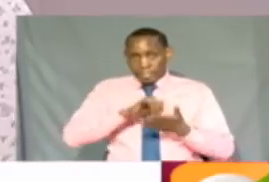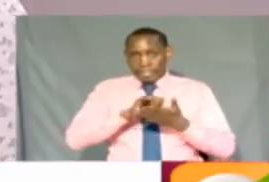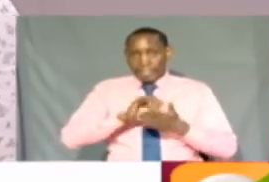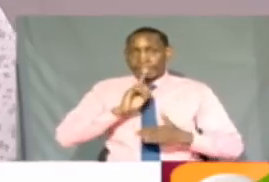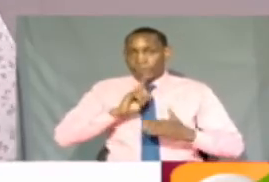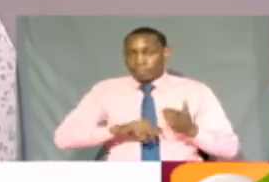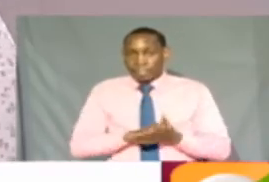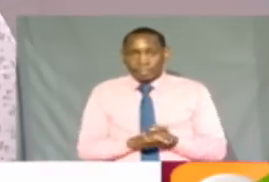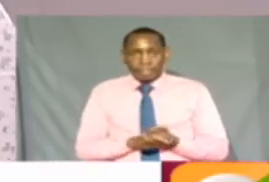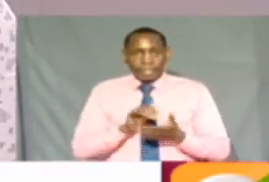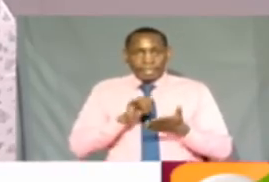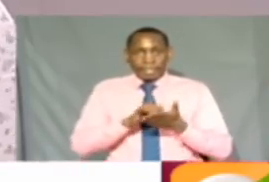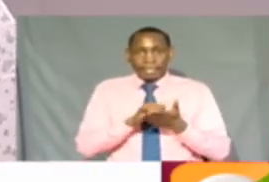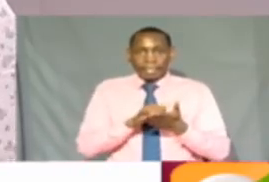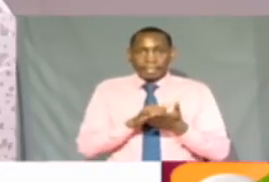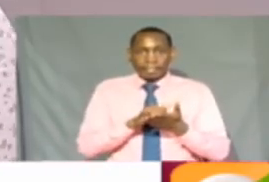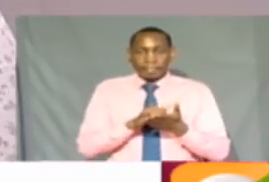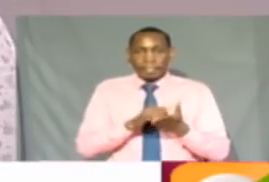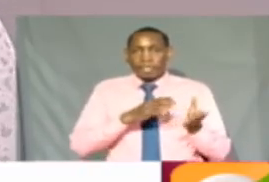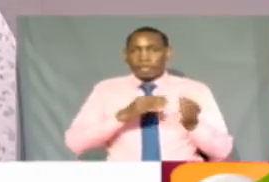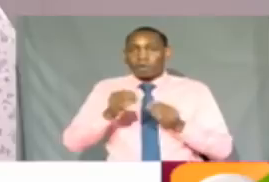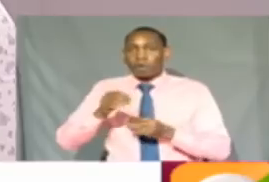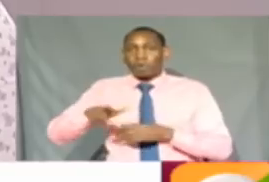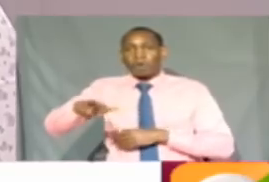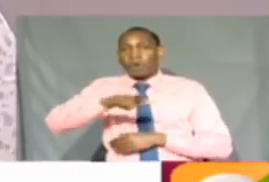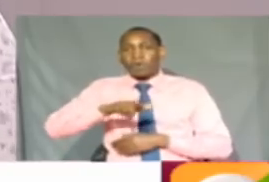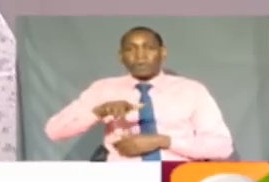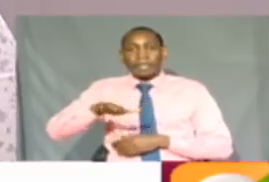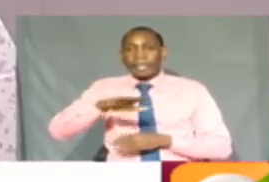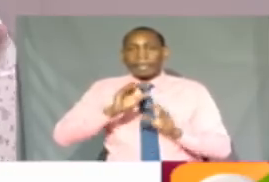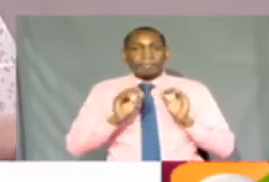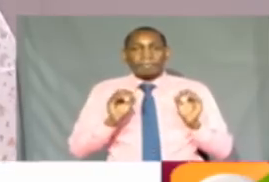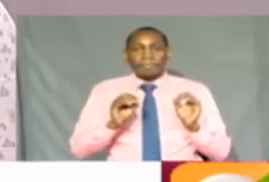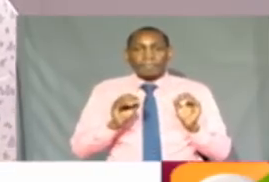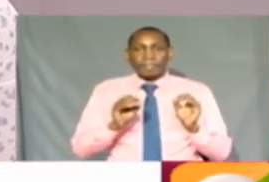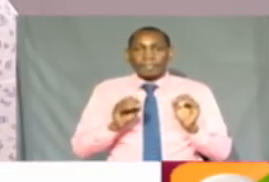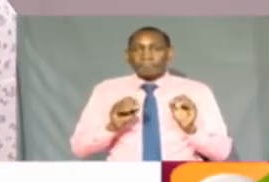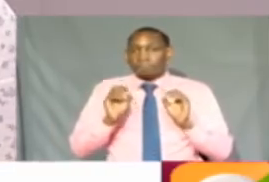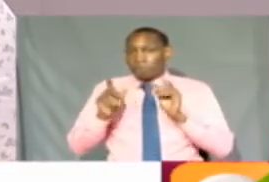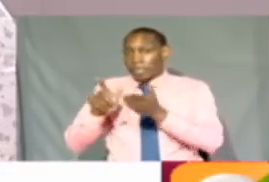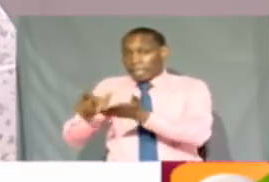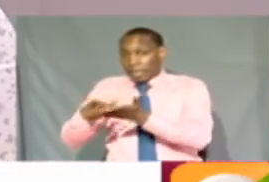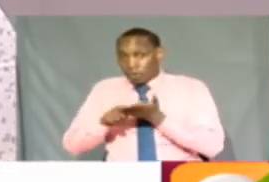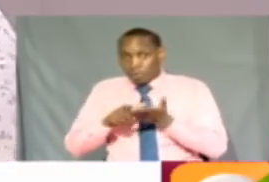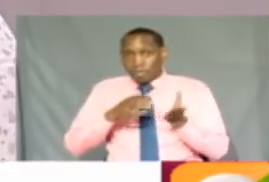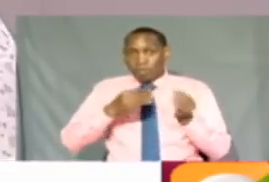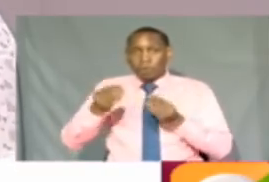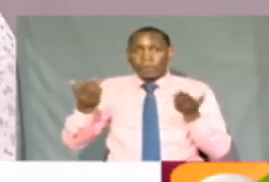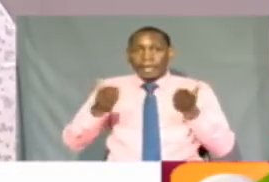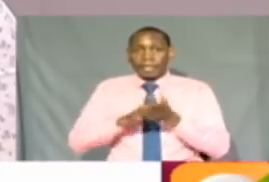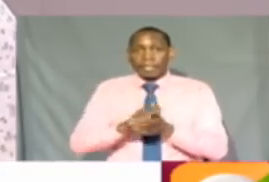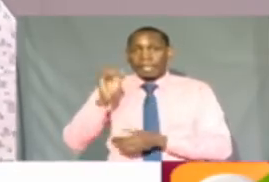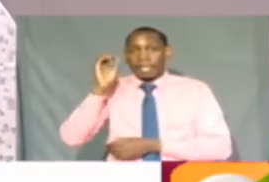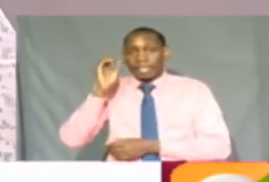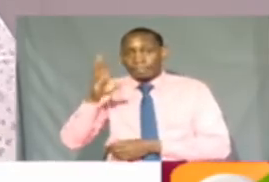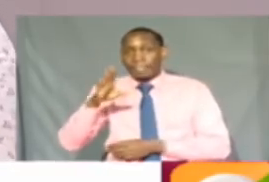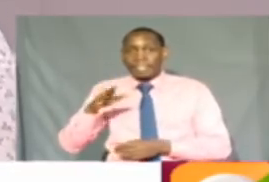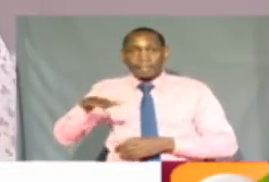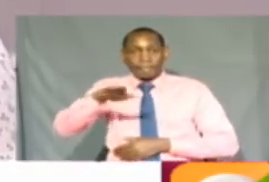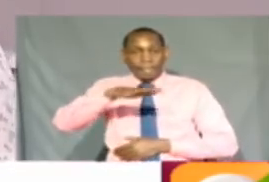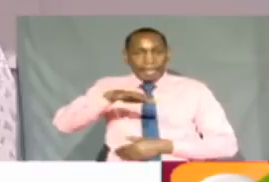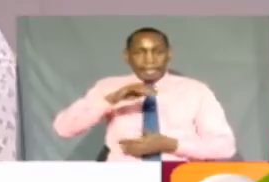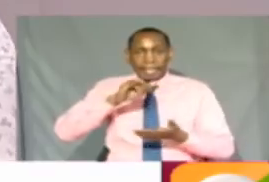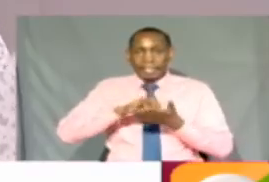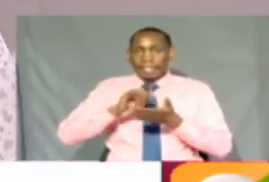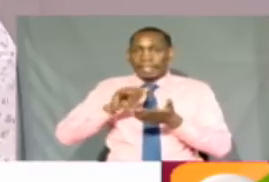you, no, I don't do kibanda, I gotta guess you where, then you're like, okay, unakopa. You go, you go to these loans. Then now